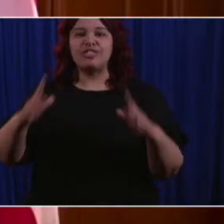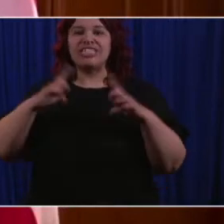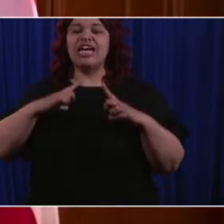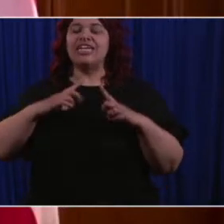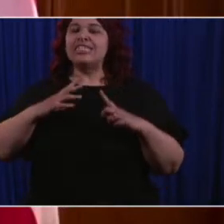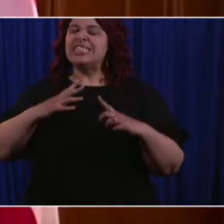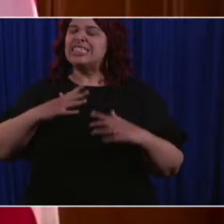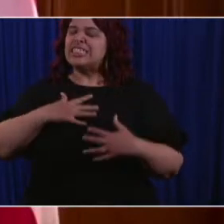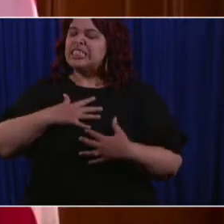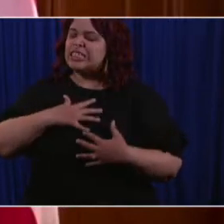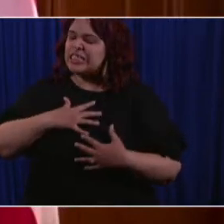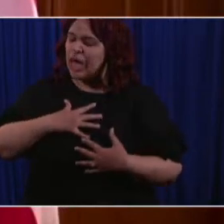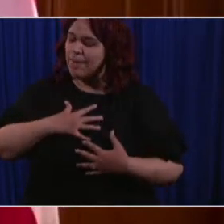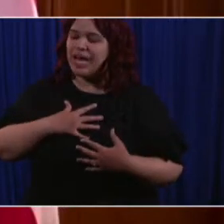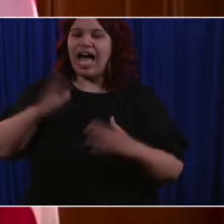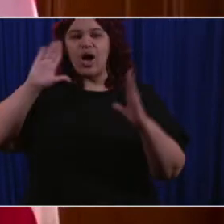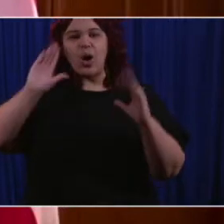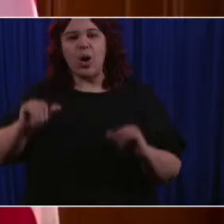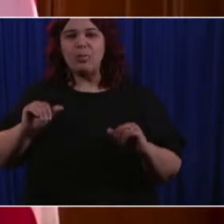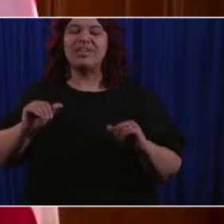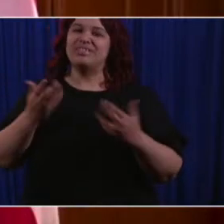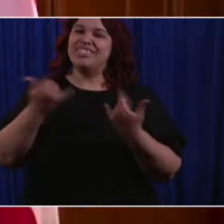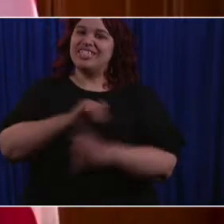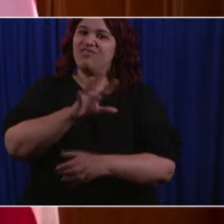level. That said, Governor,